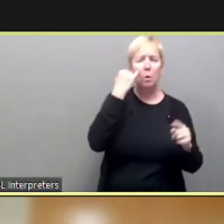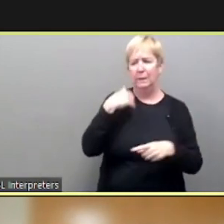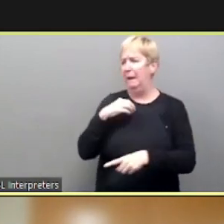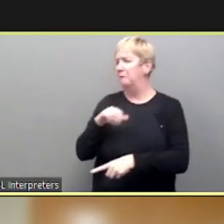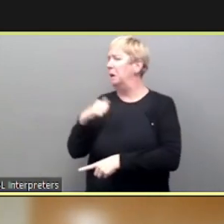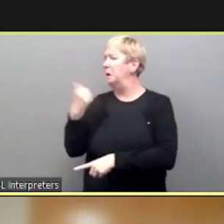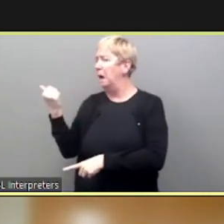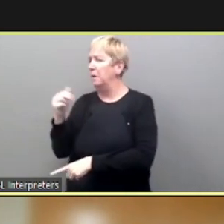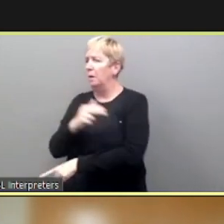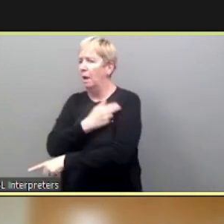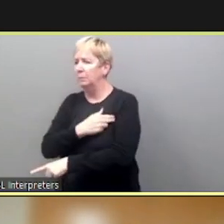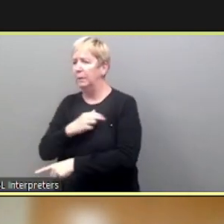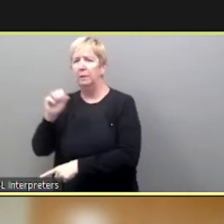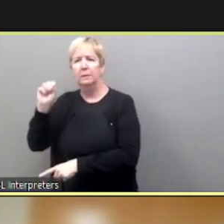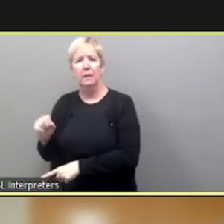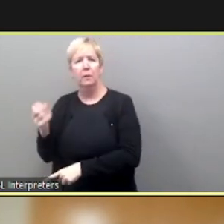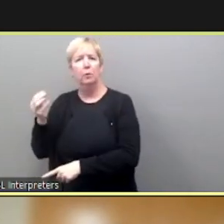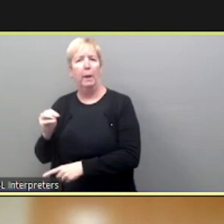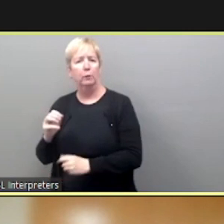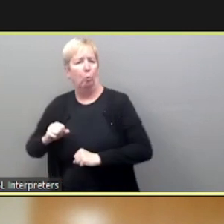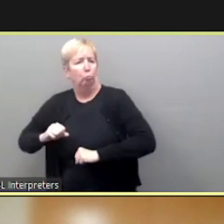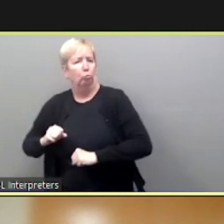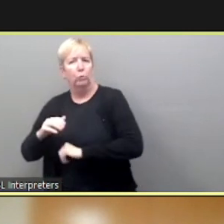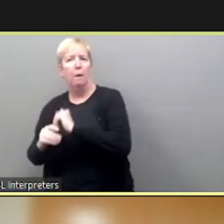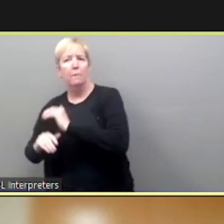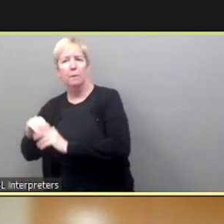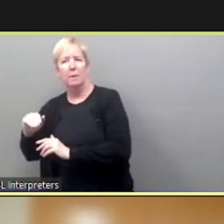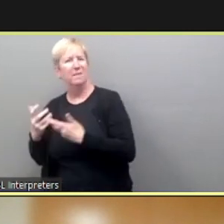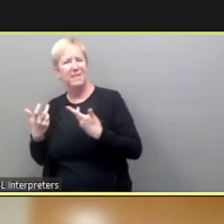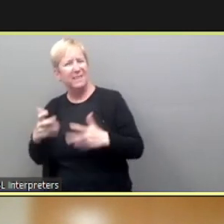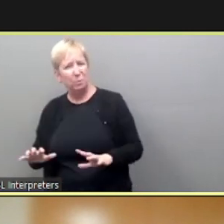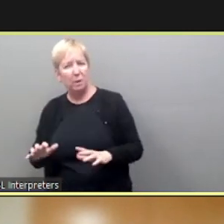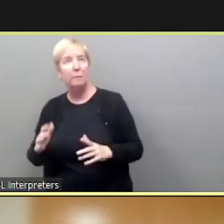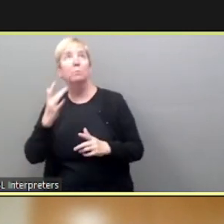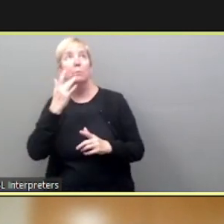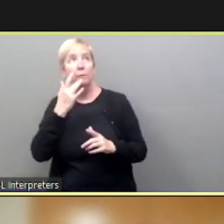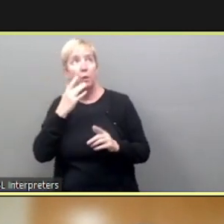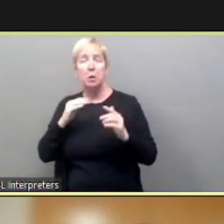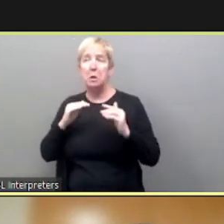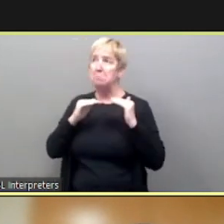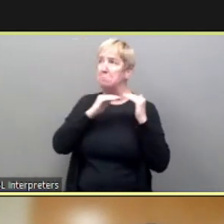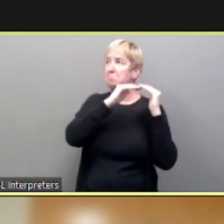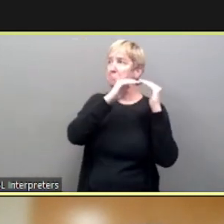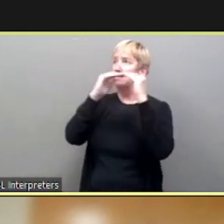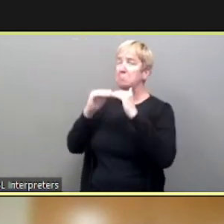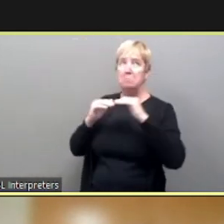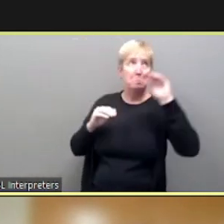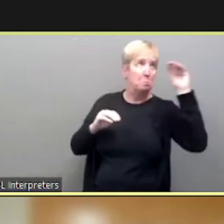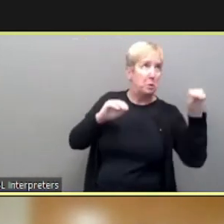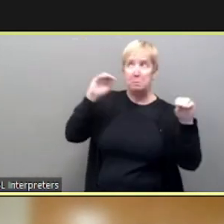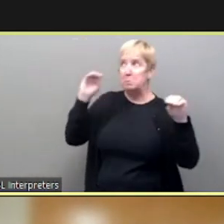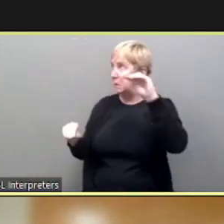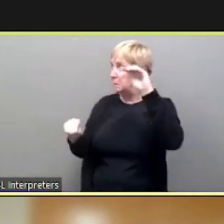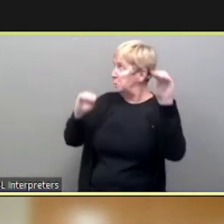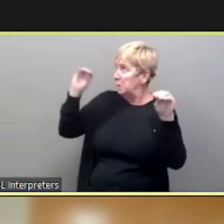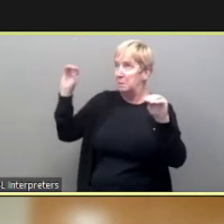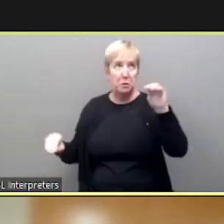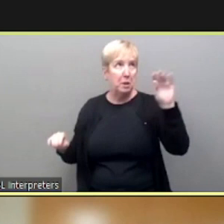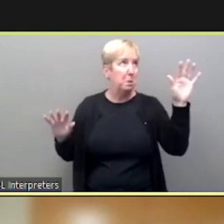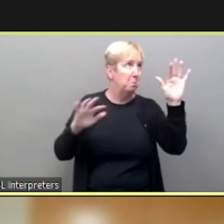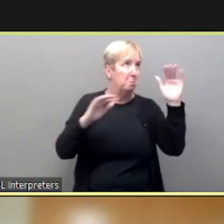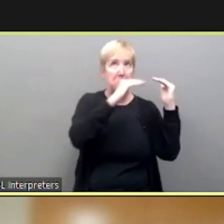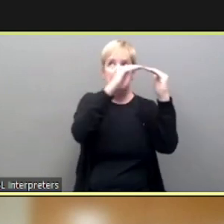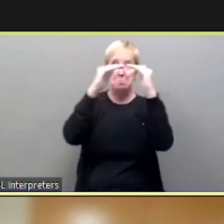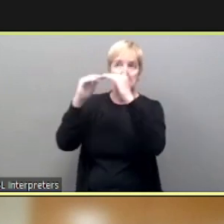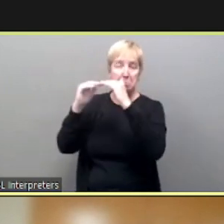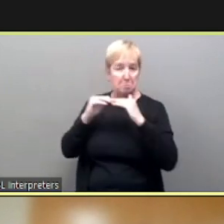of capacity. The goal was to have everybody at the same percentage of occupancy. And you can see